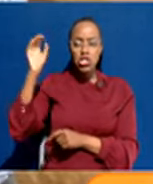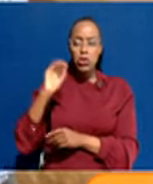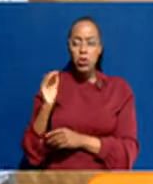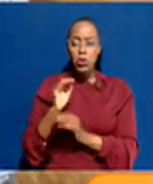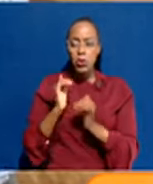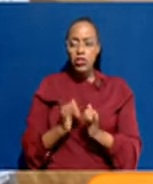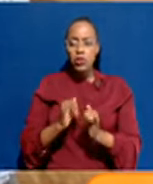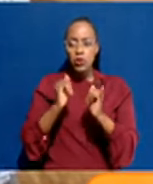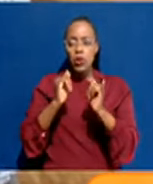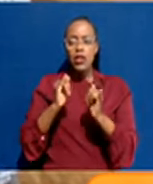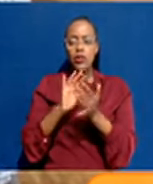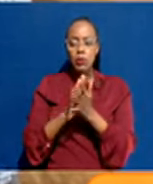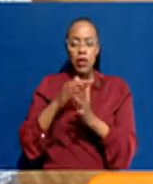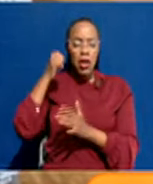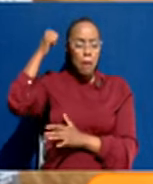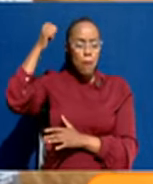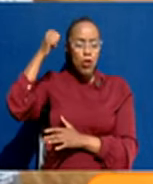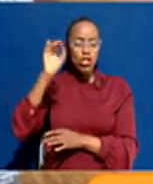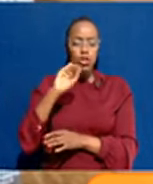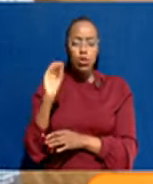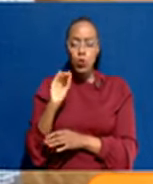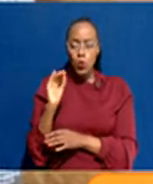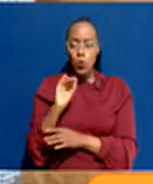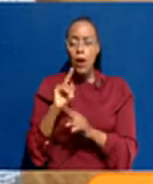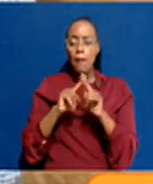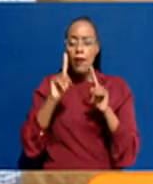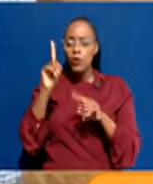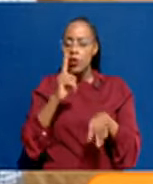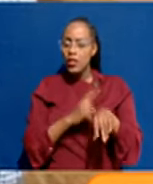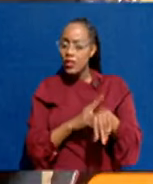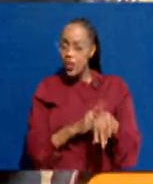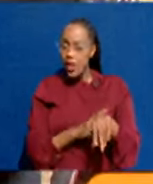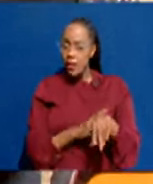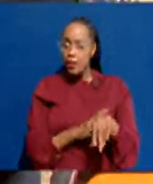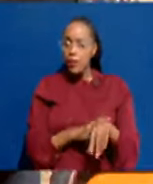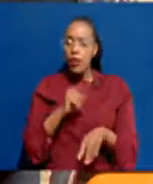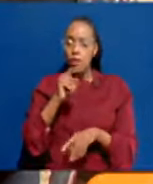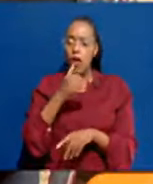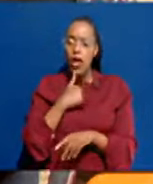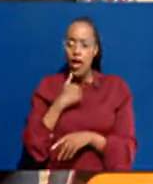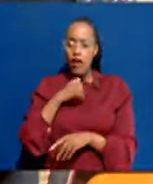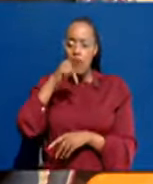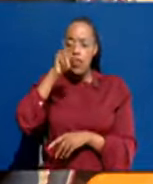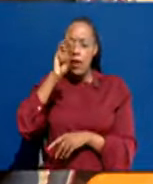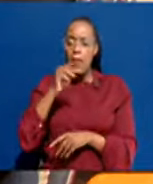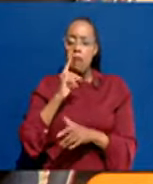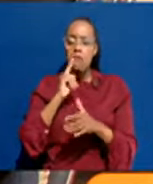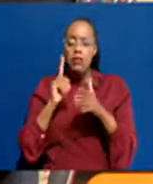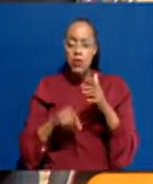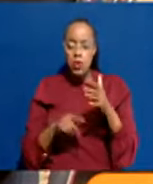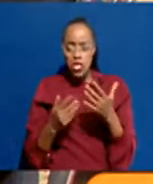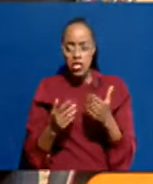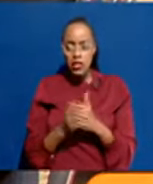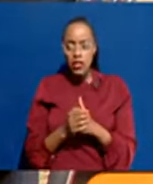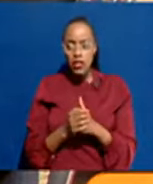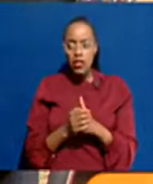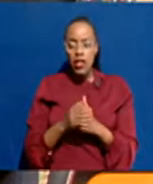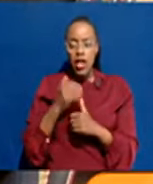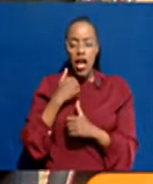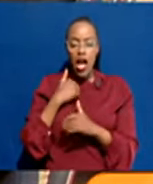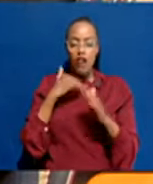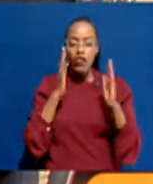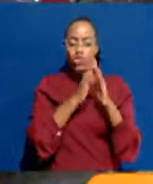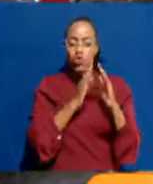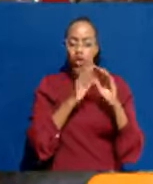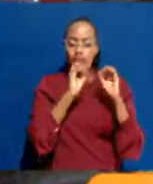try to be not political. Yet at one time, you had the Prime Minister saying he doesn't have a toilet, he